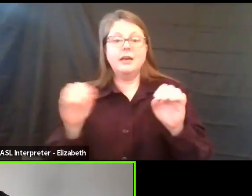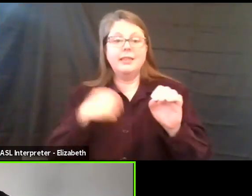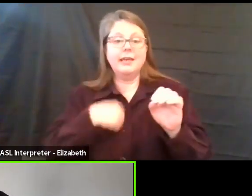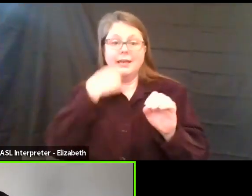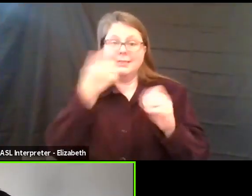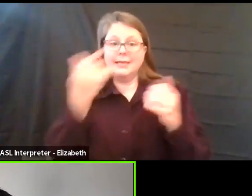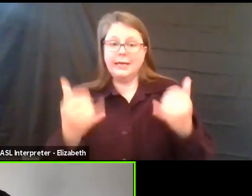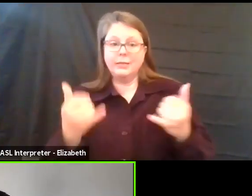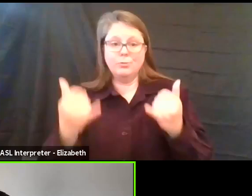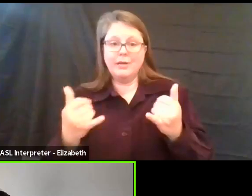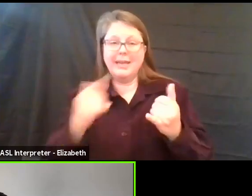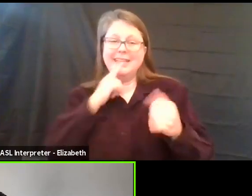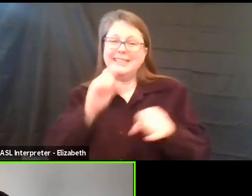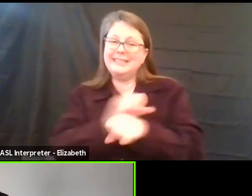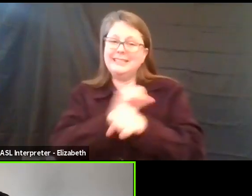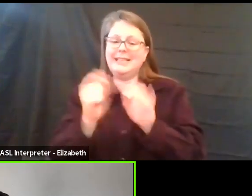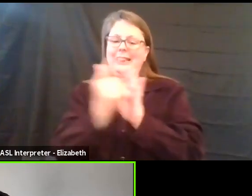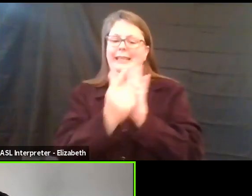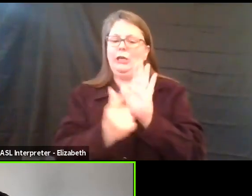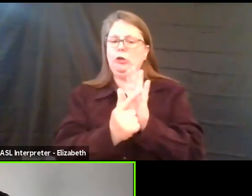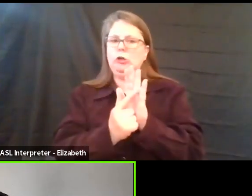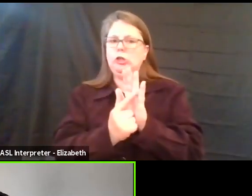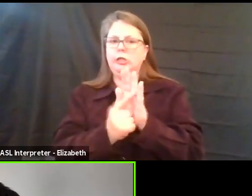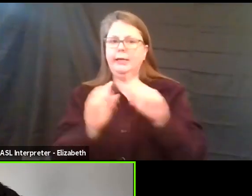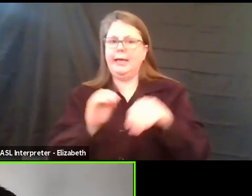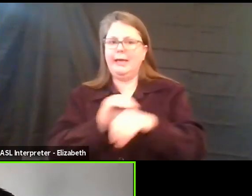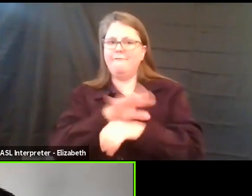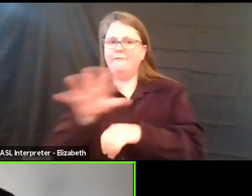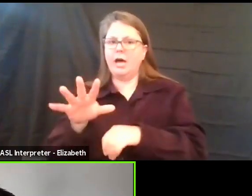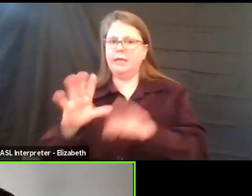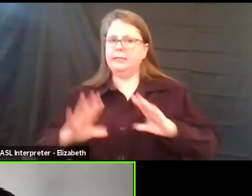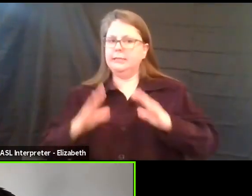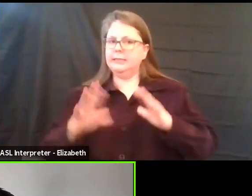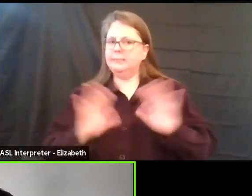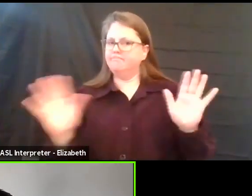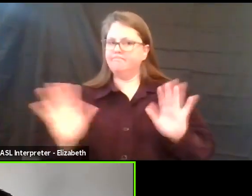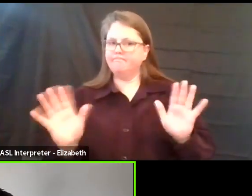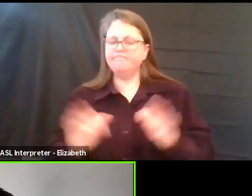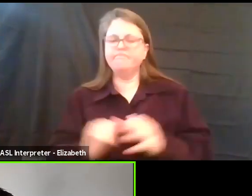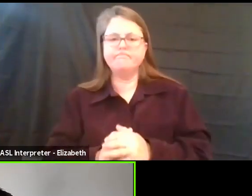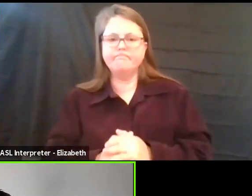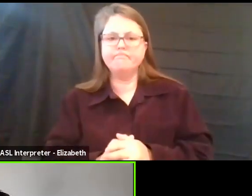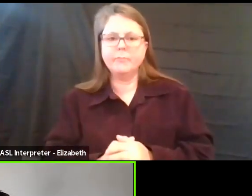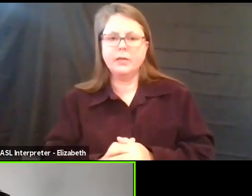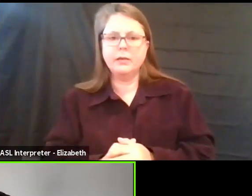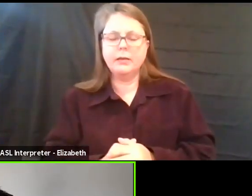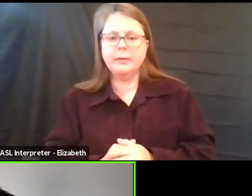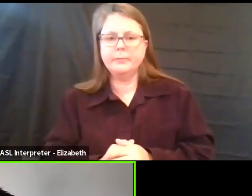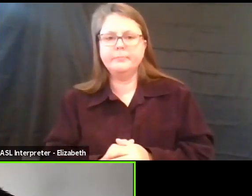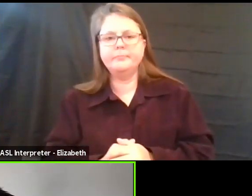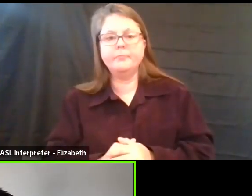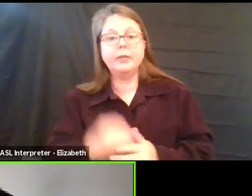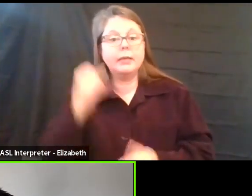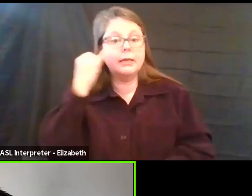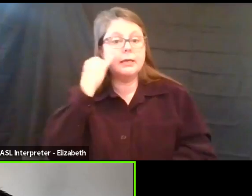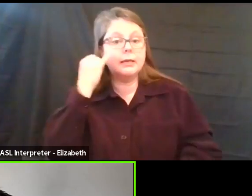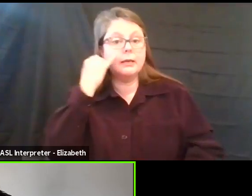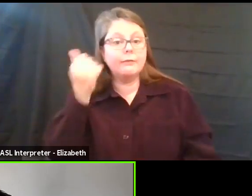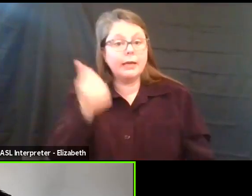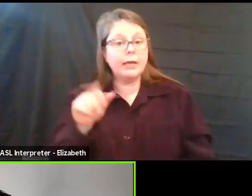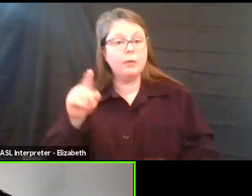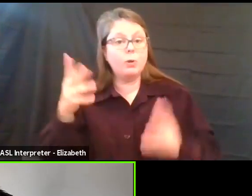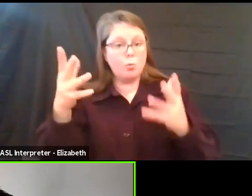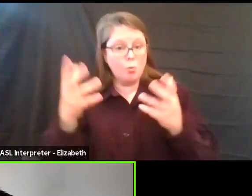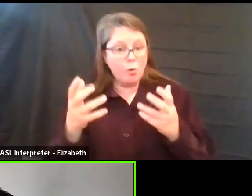and nothing that I'm doing today should be construed as creating an attorney-client relationship. If anybody does want to talk to